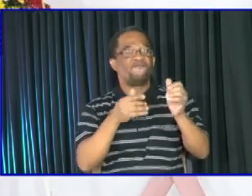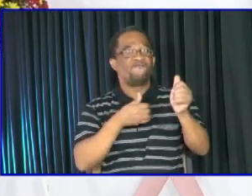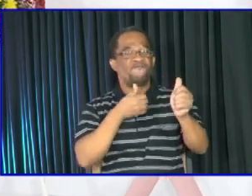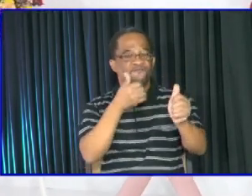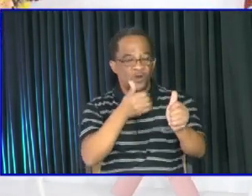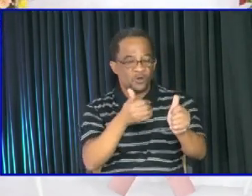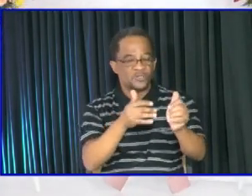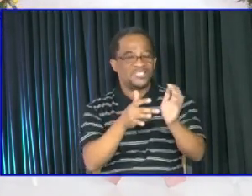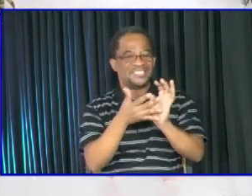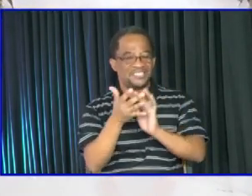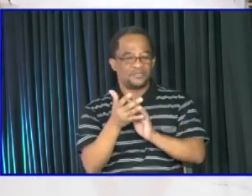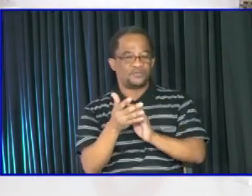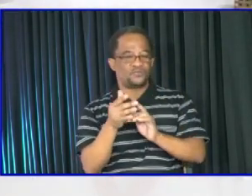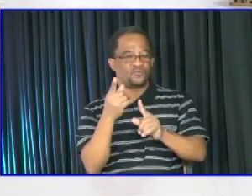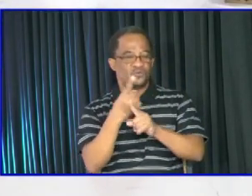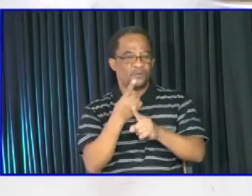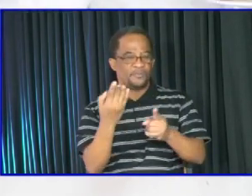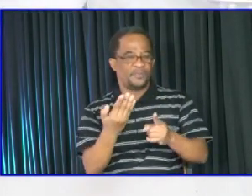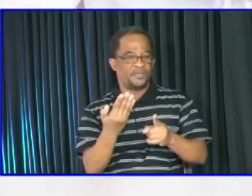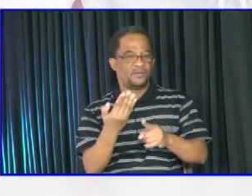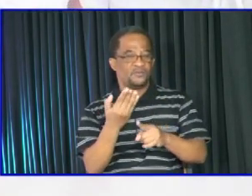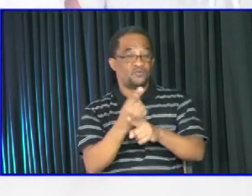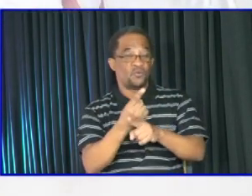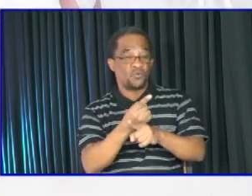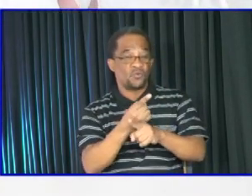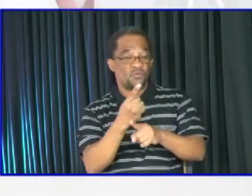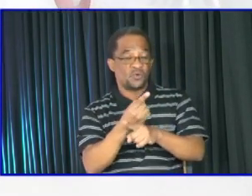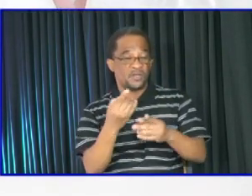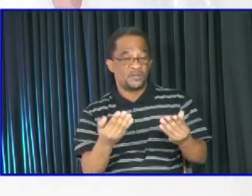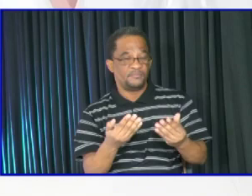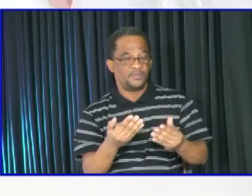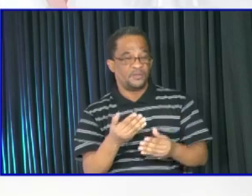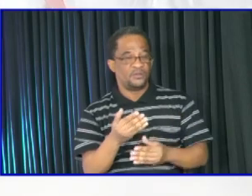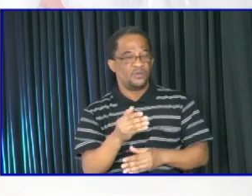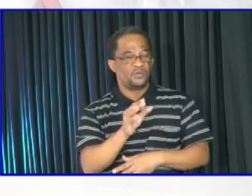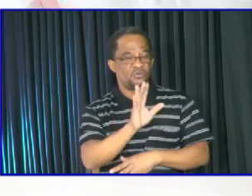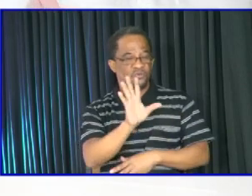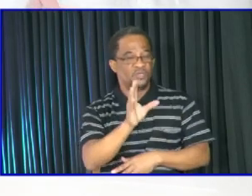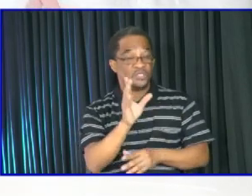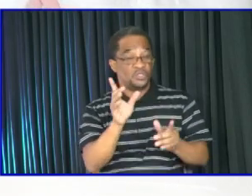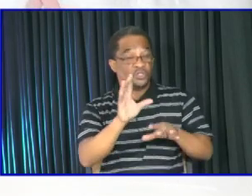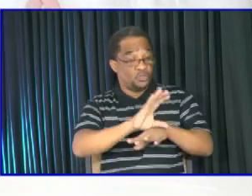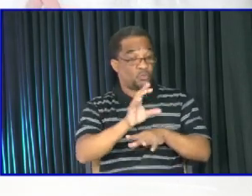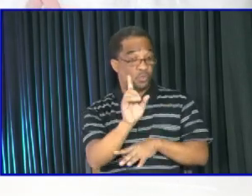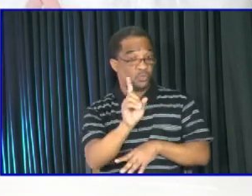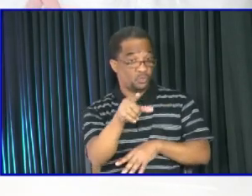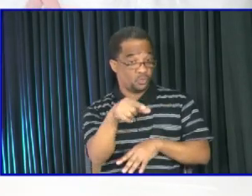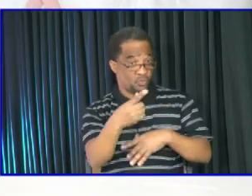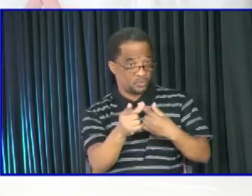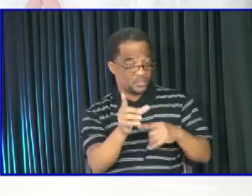Your church can be a problem in your life, you know. Your church can be a problem.